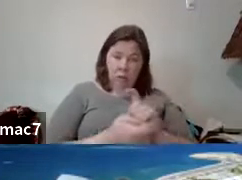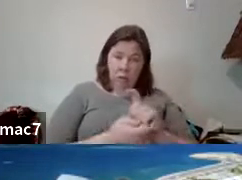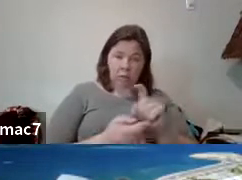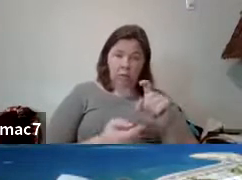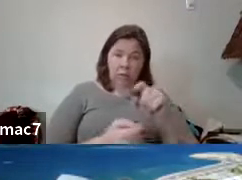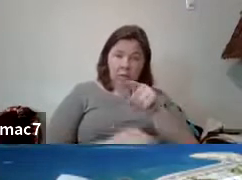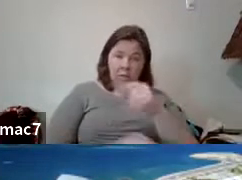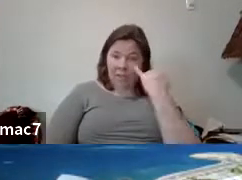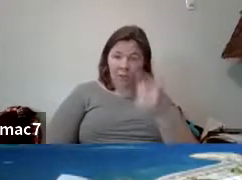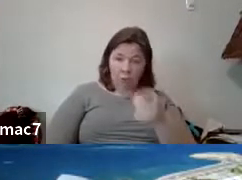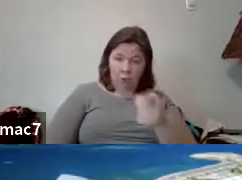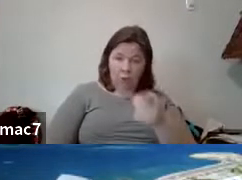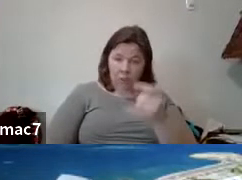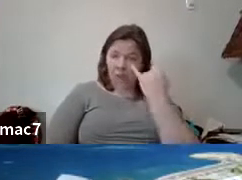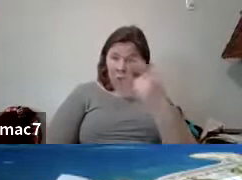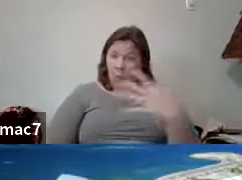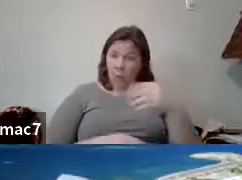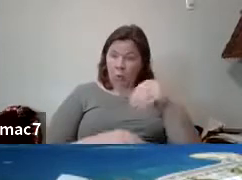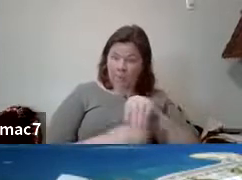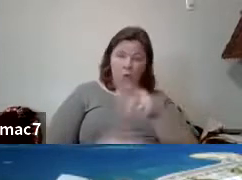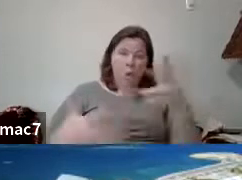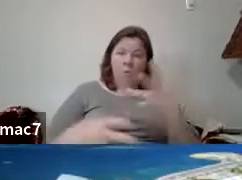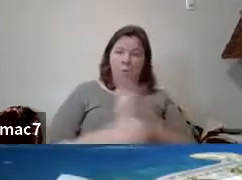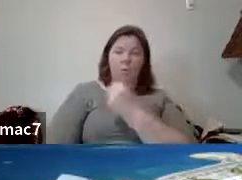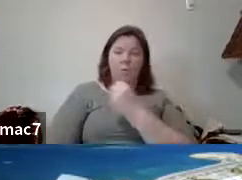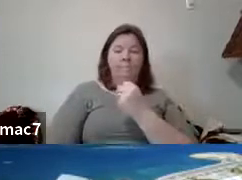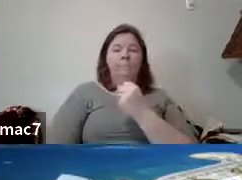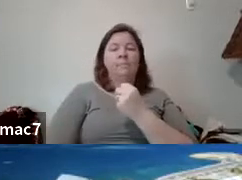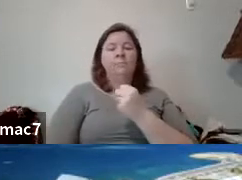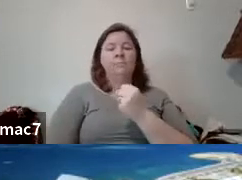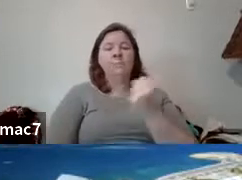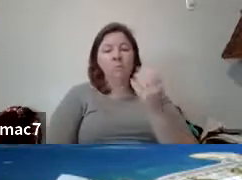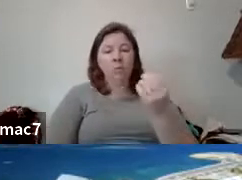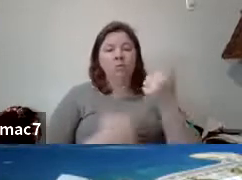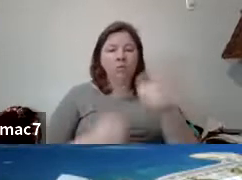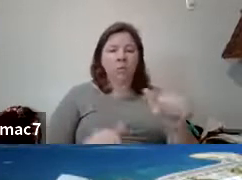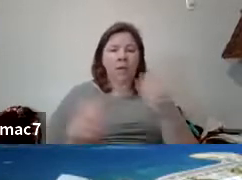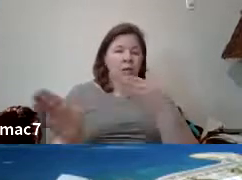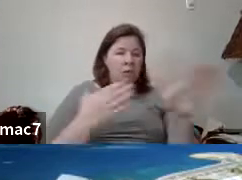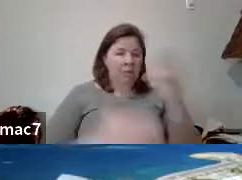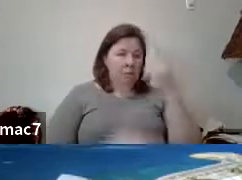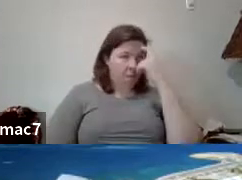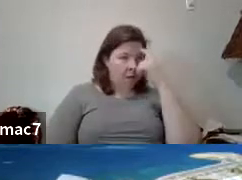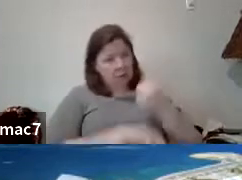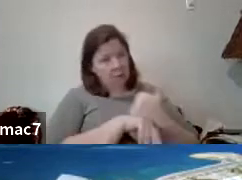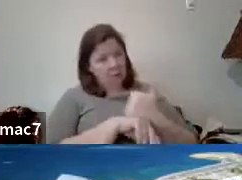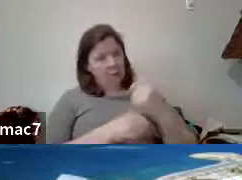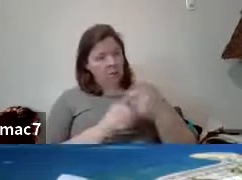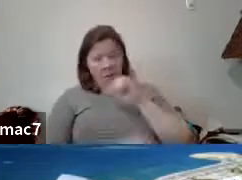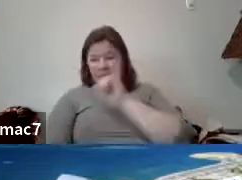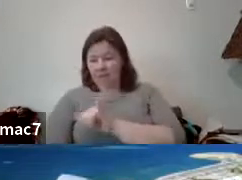you're in, you have already won. So try to shift your mindset from